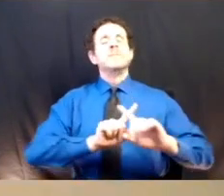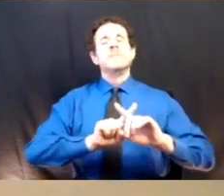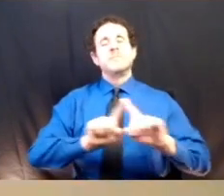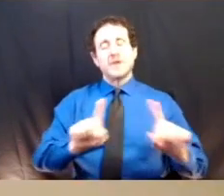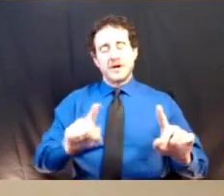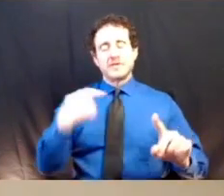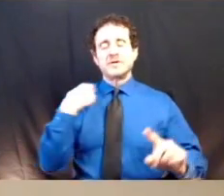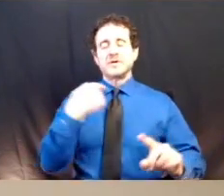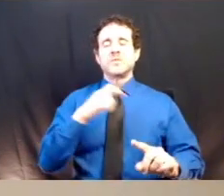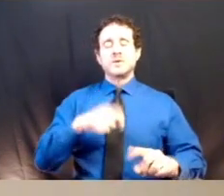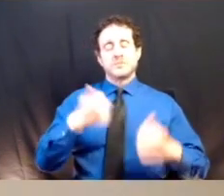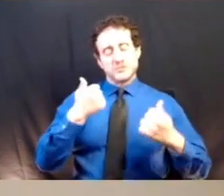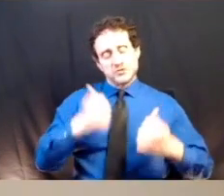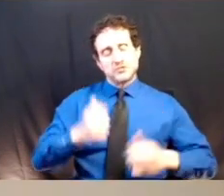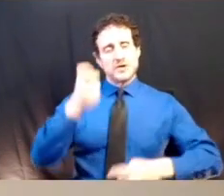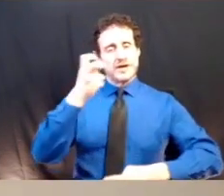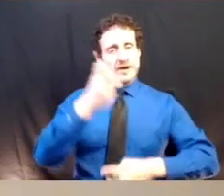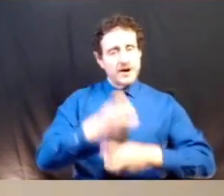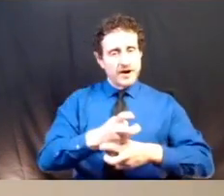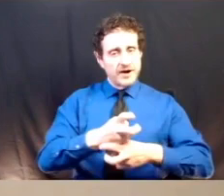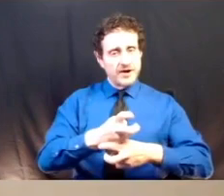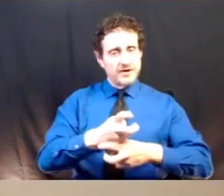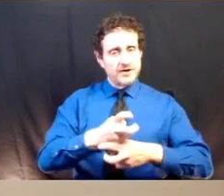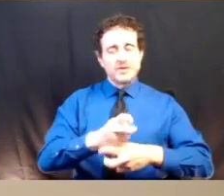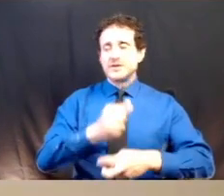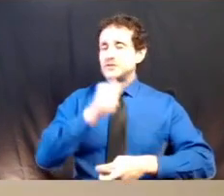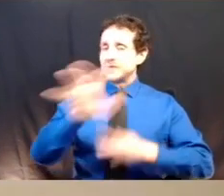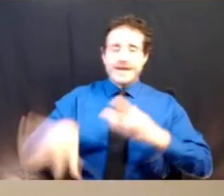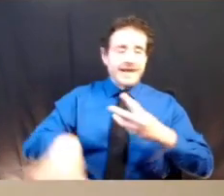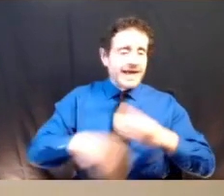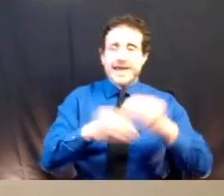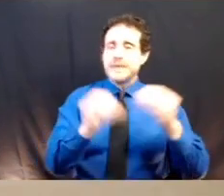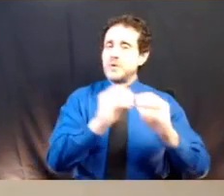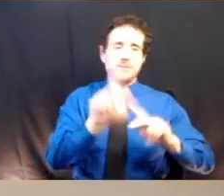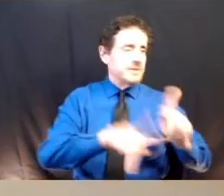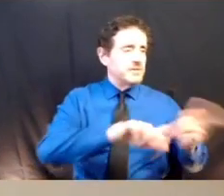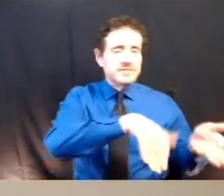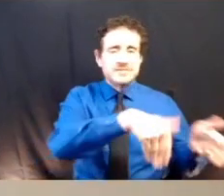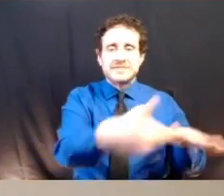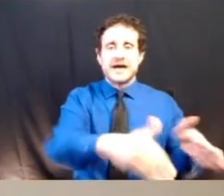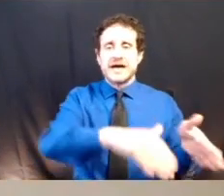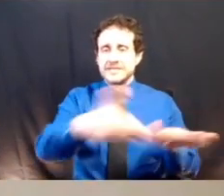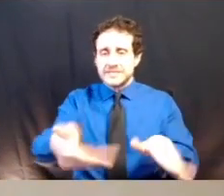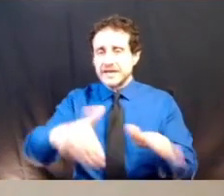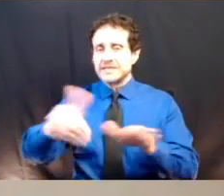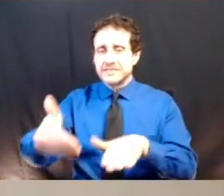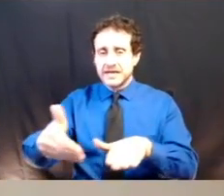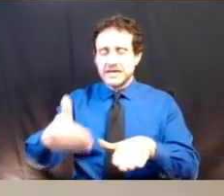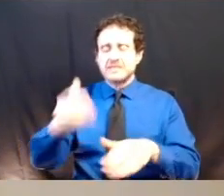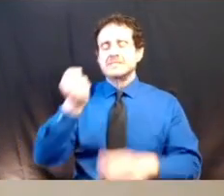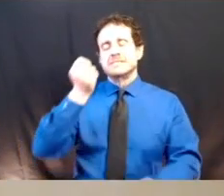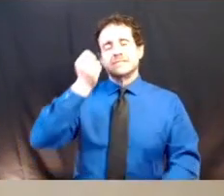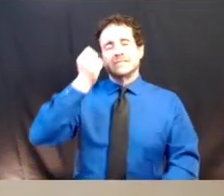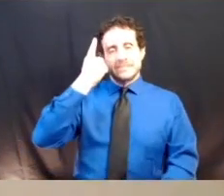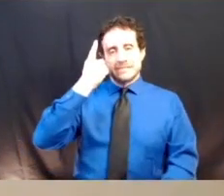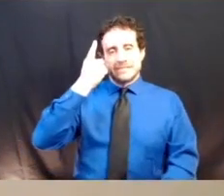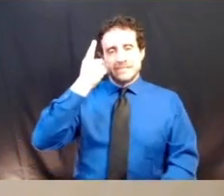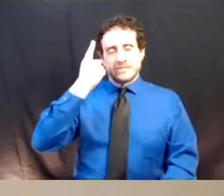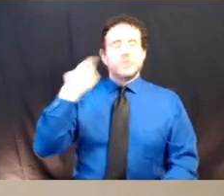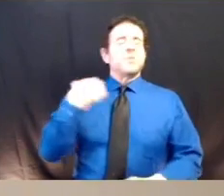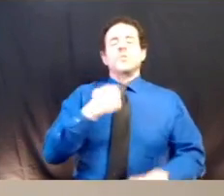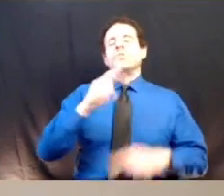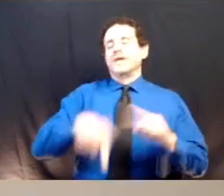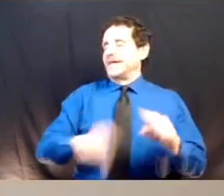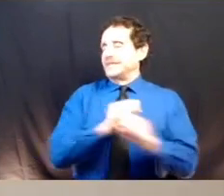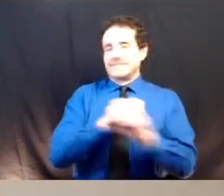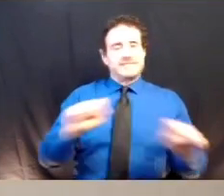to add to that death toll. Yes, we understand that not every life can be saved,